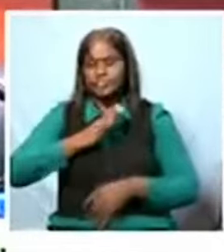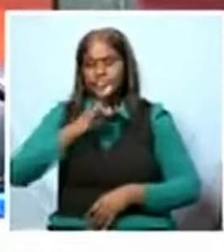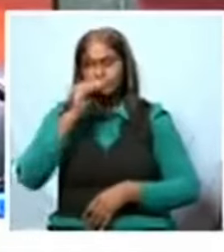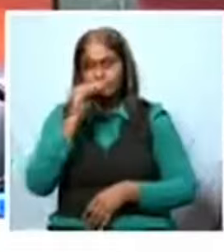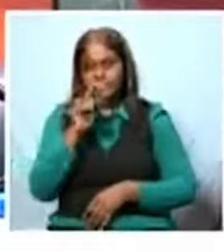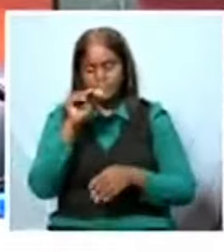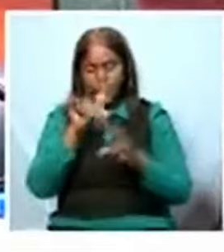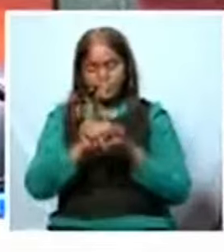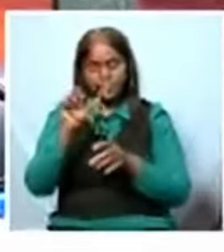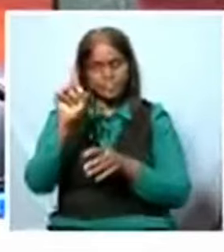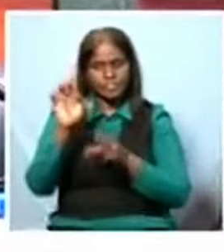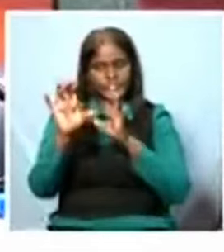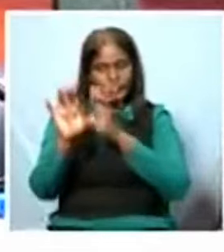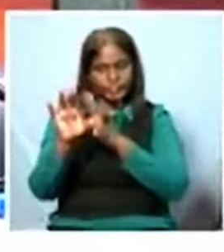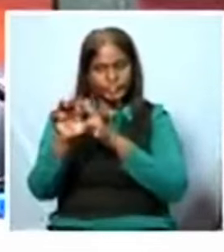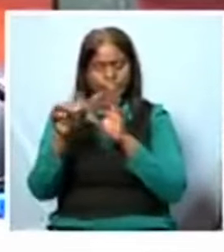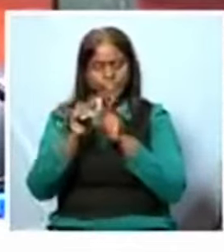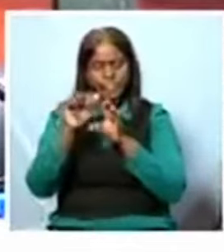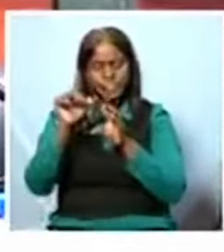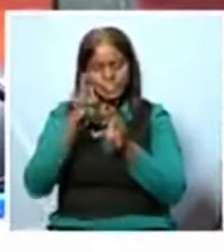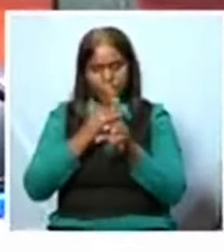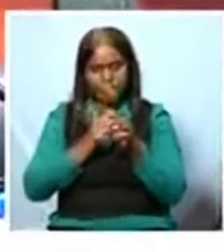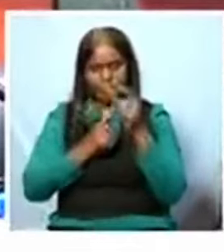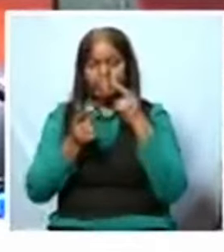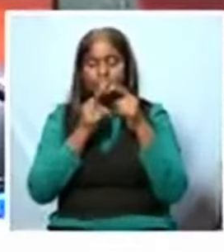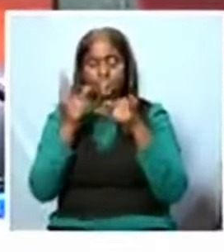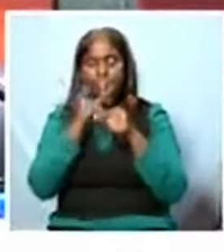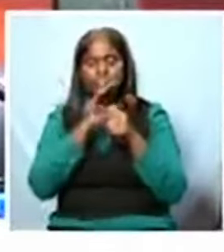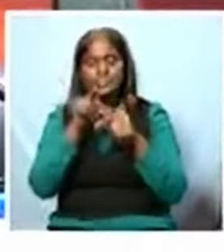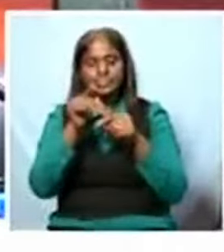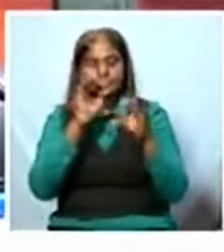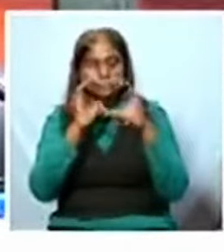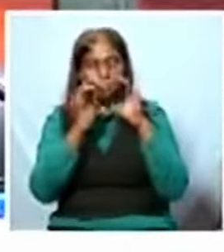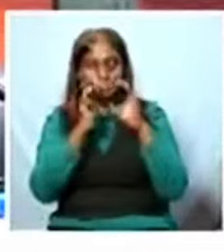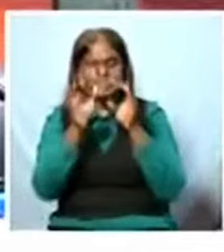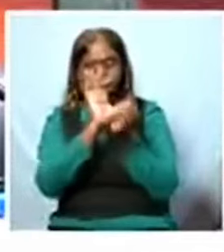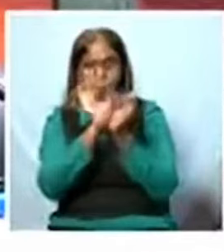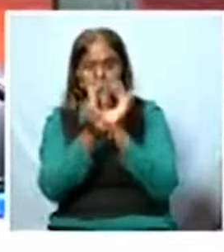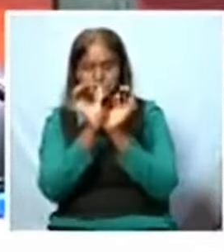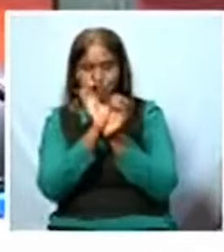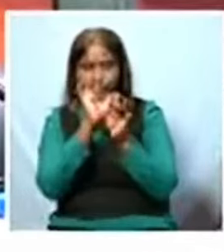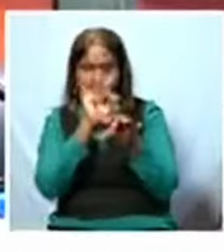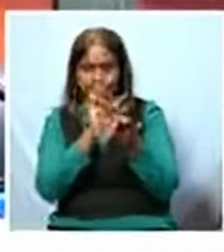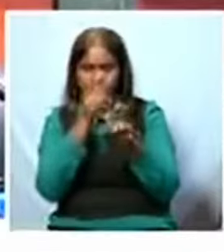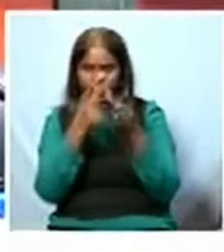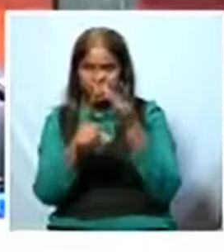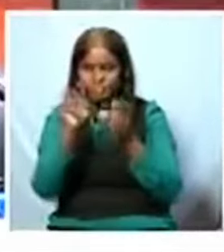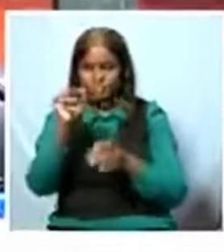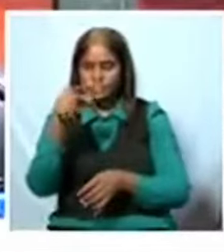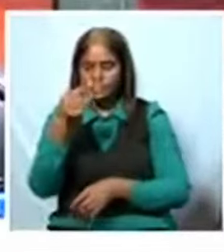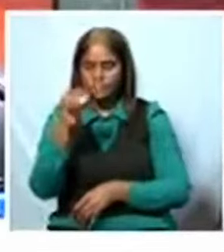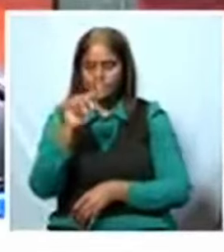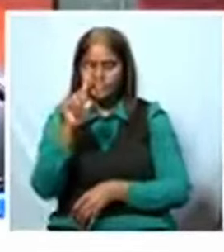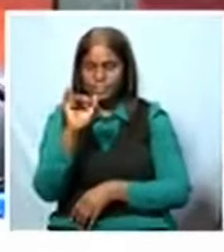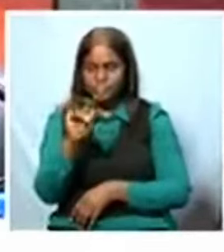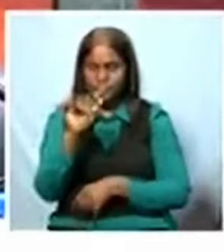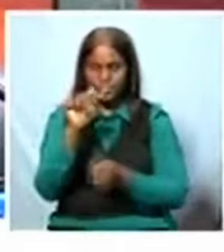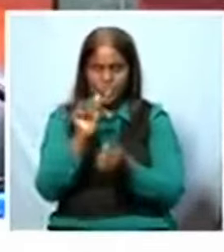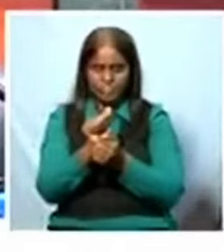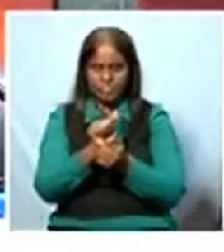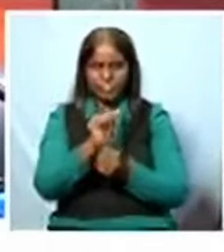Speaker, in D, as I said earlier, communication towers at Ngozi and